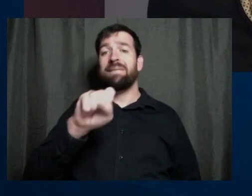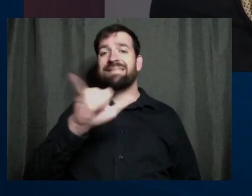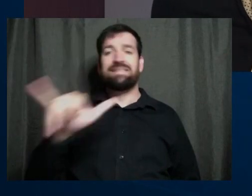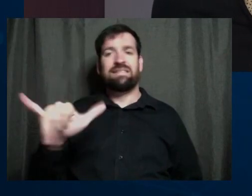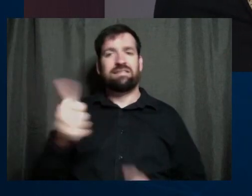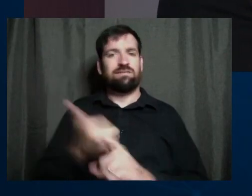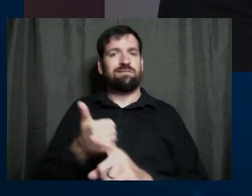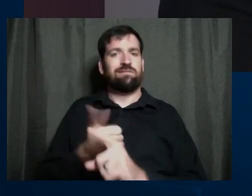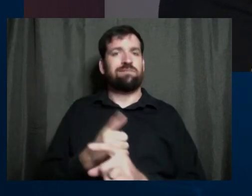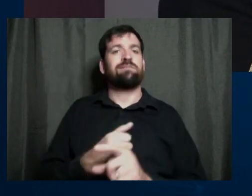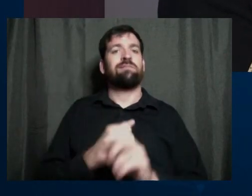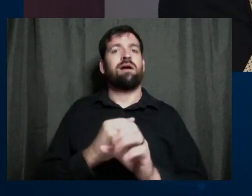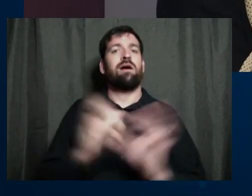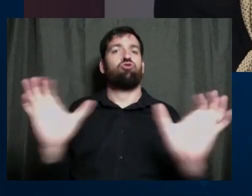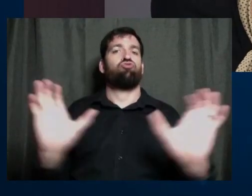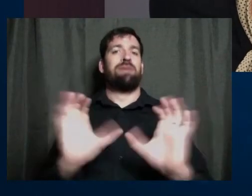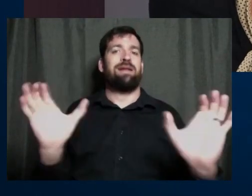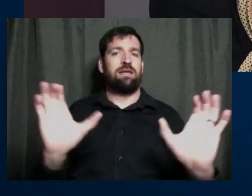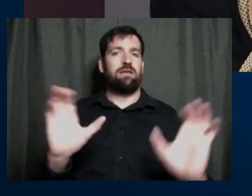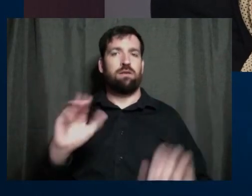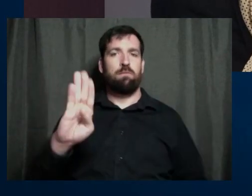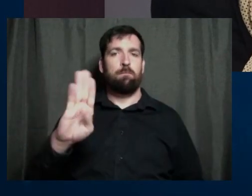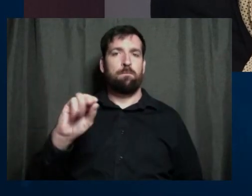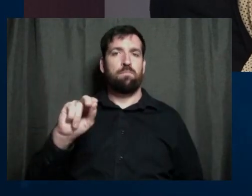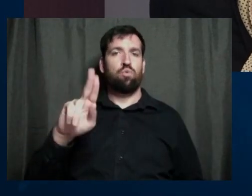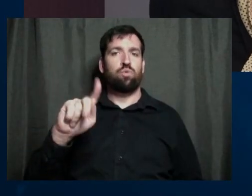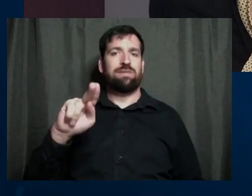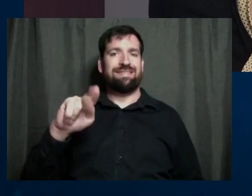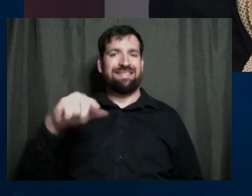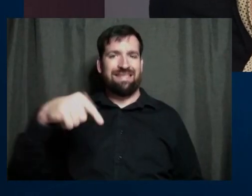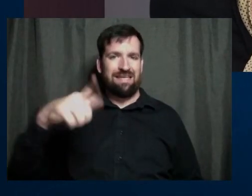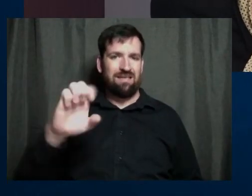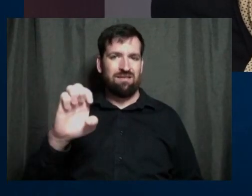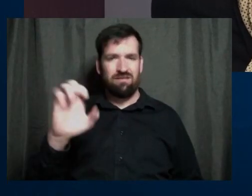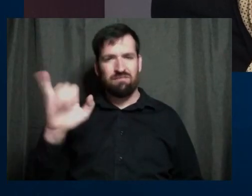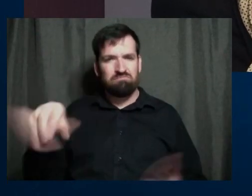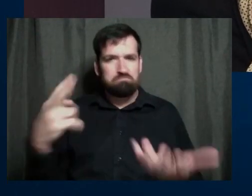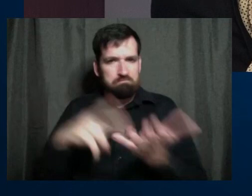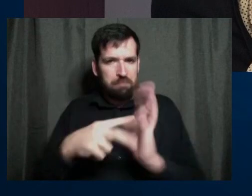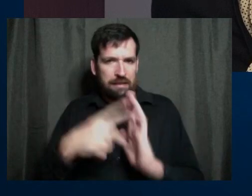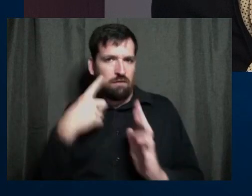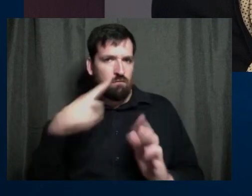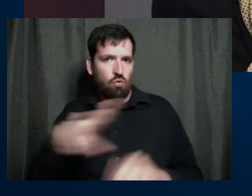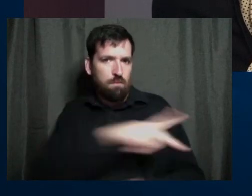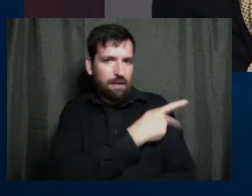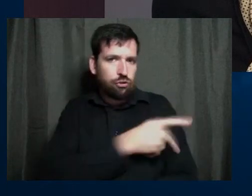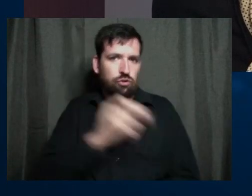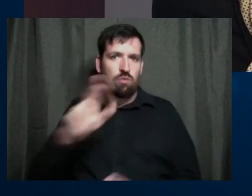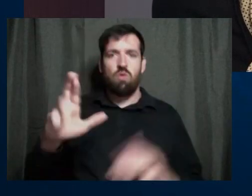is an accredited boutique. What does that mean for a patient or for a customer?